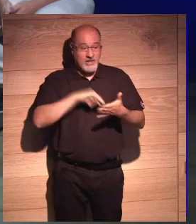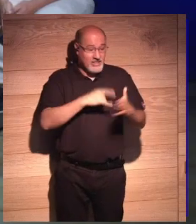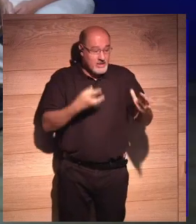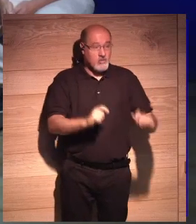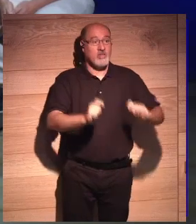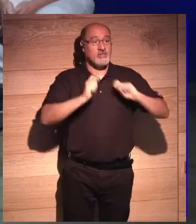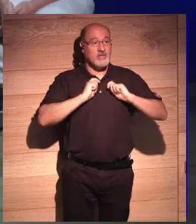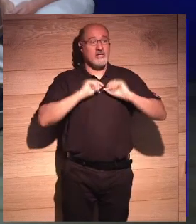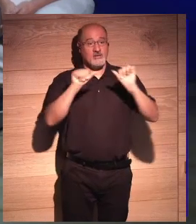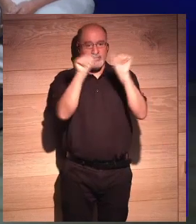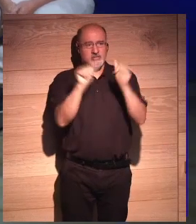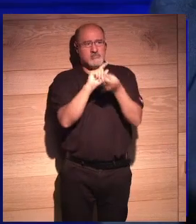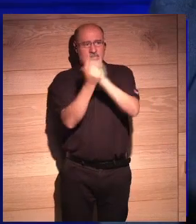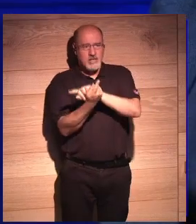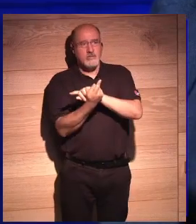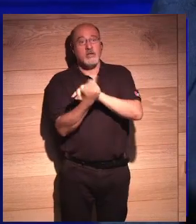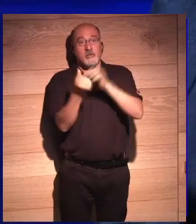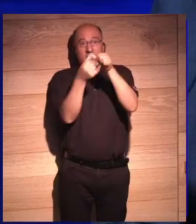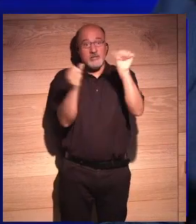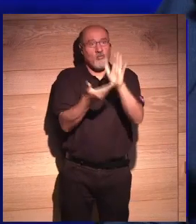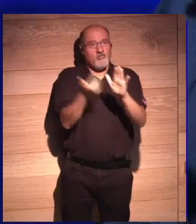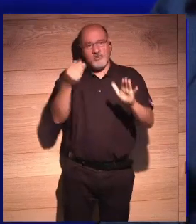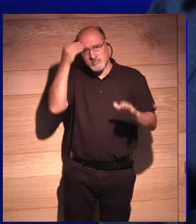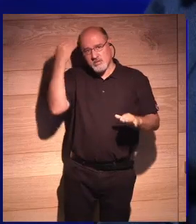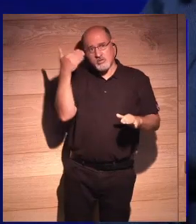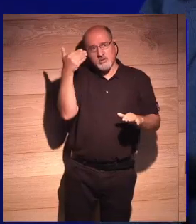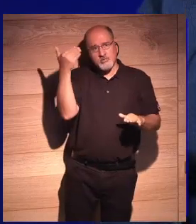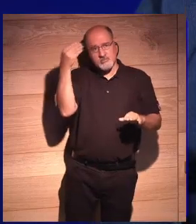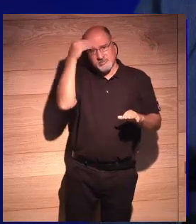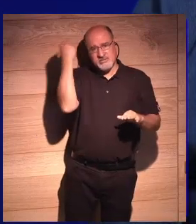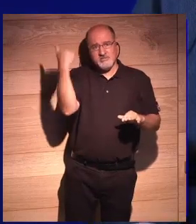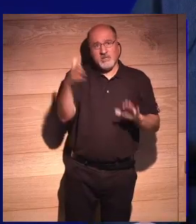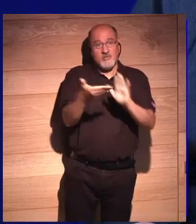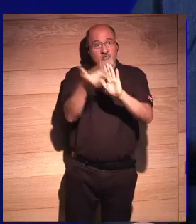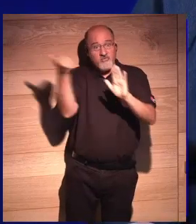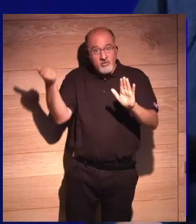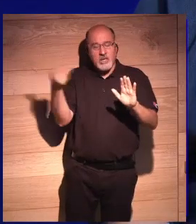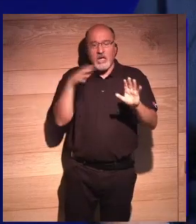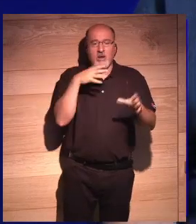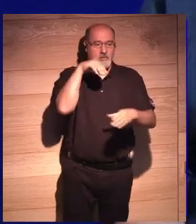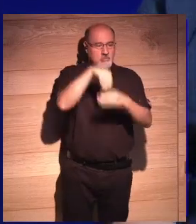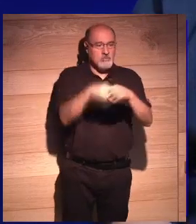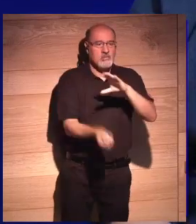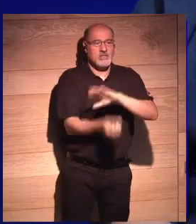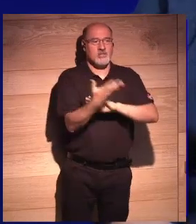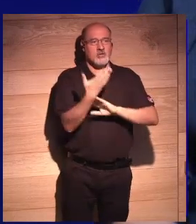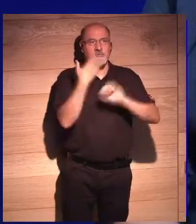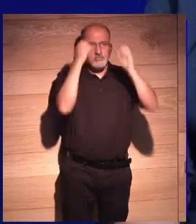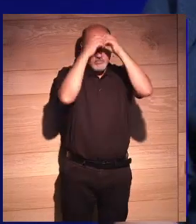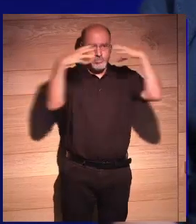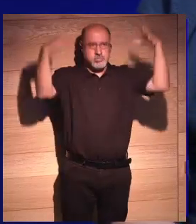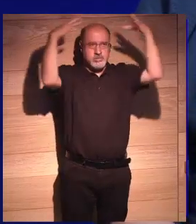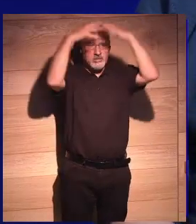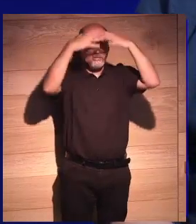us have less prejudices. So I think that VR can change these biases, and it's through this